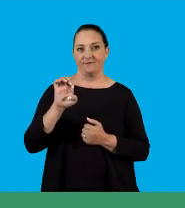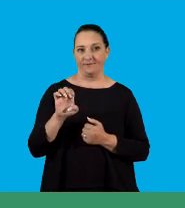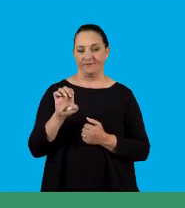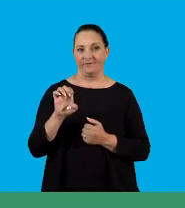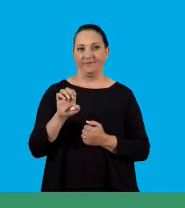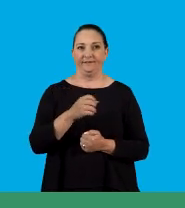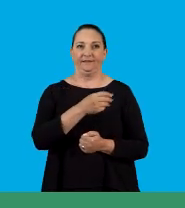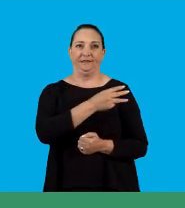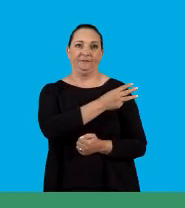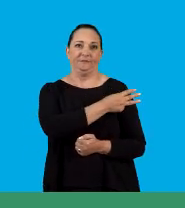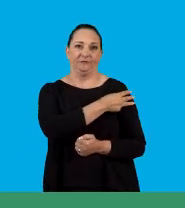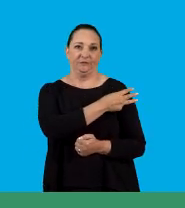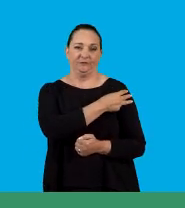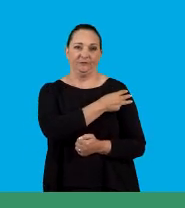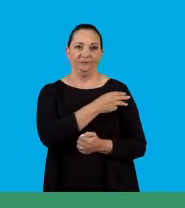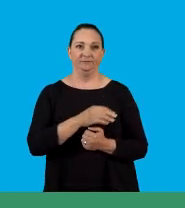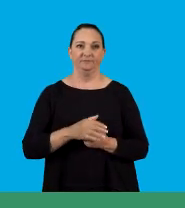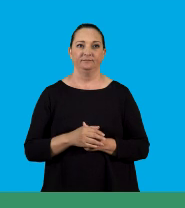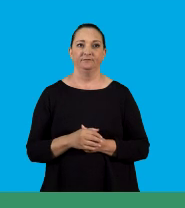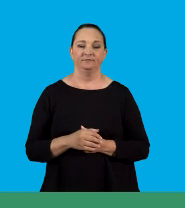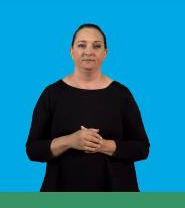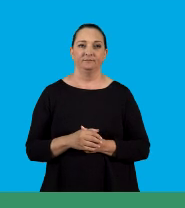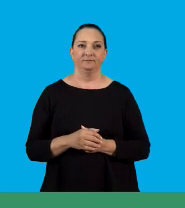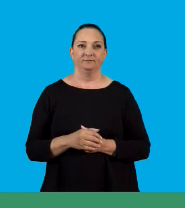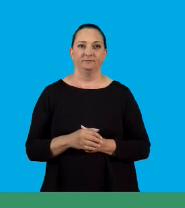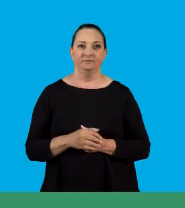GFE Management